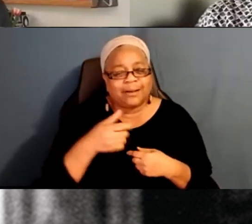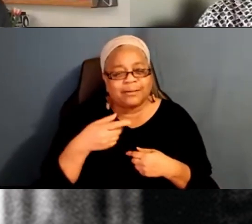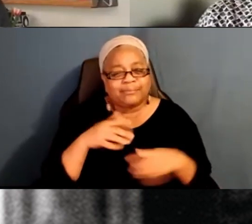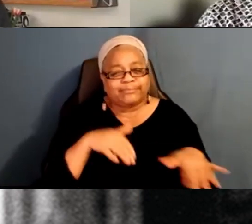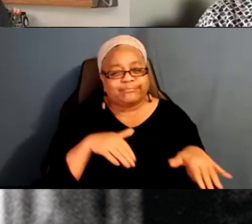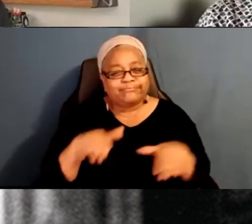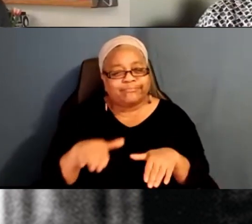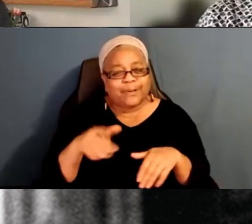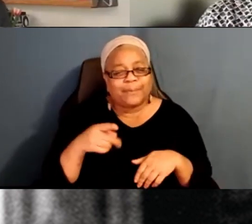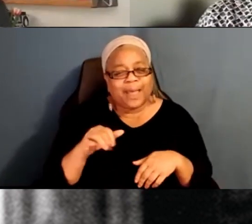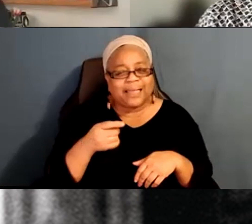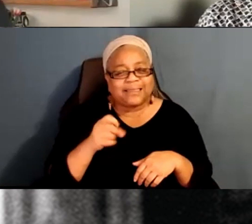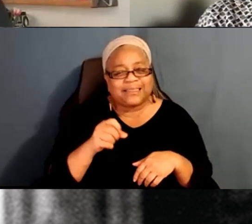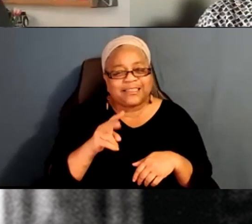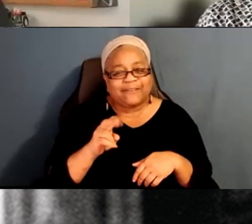Or a passive verb.